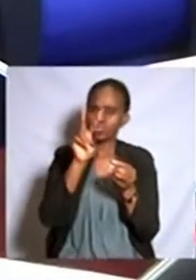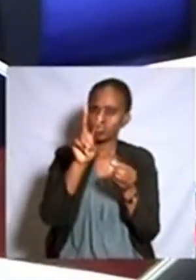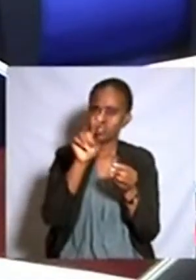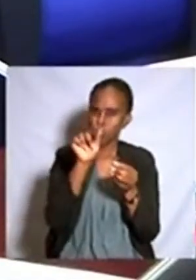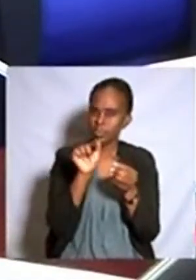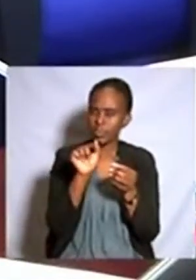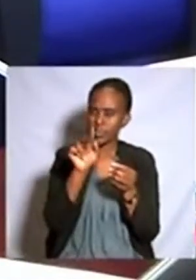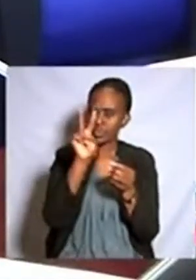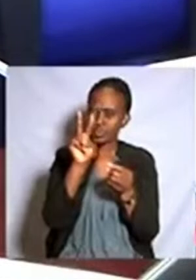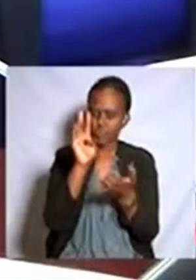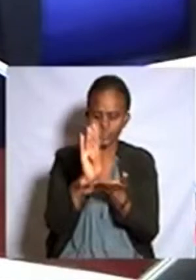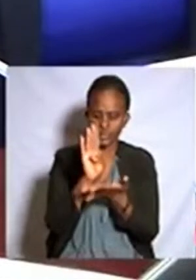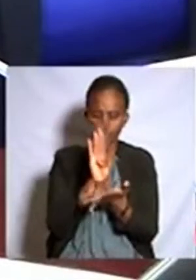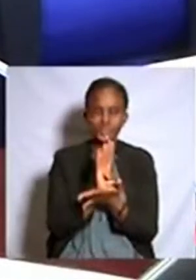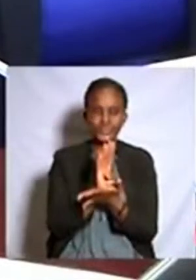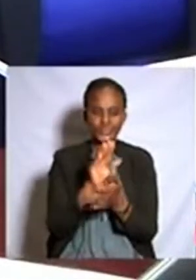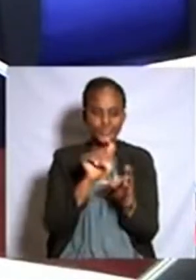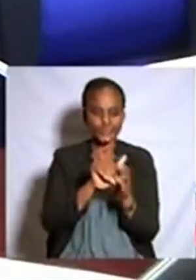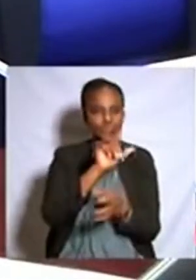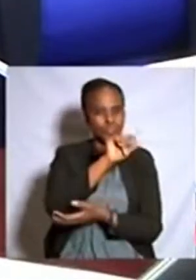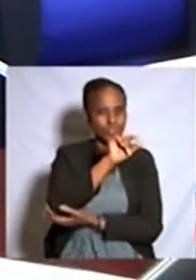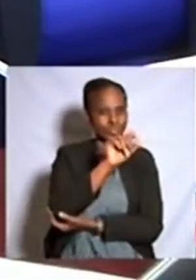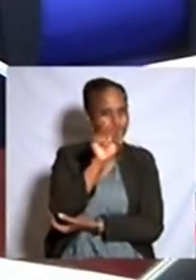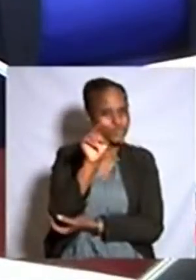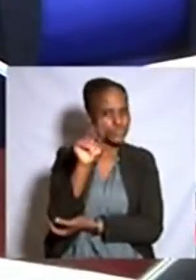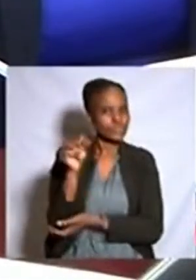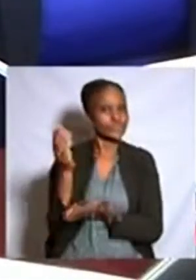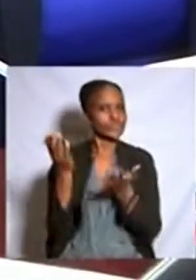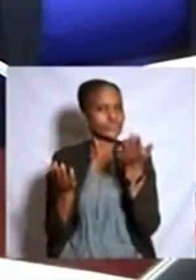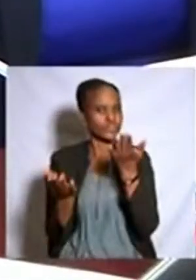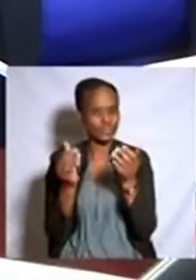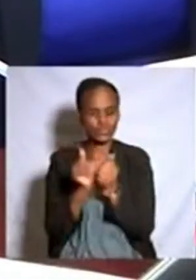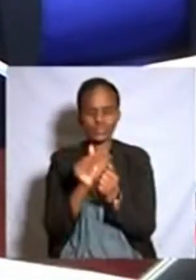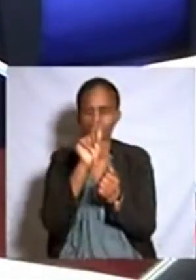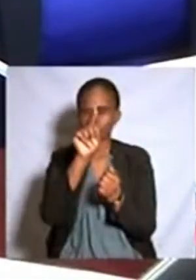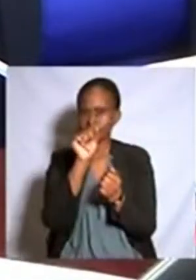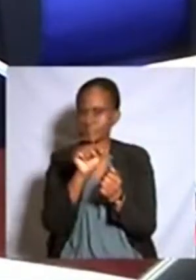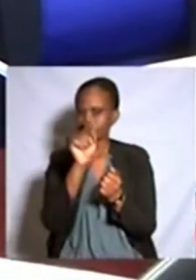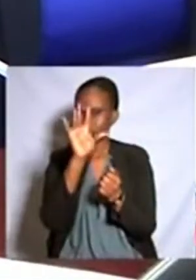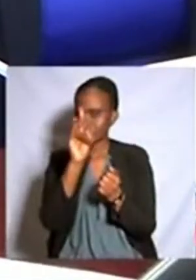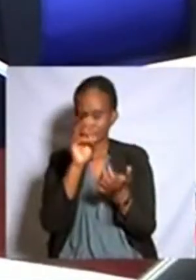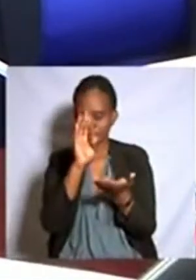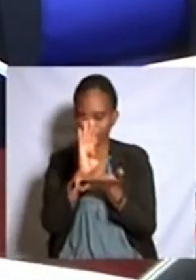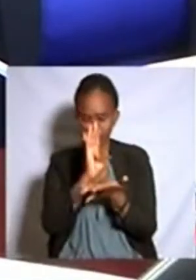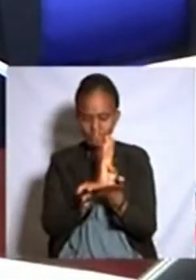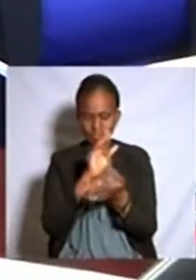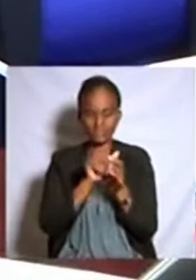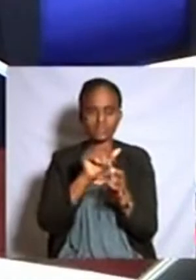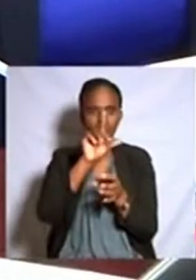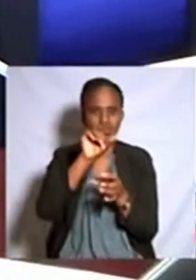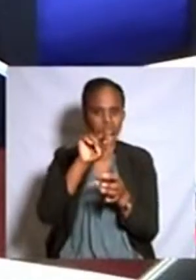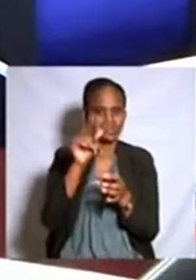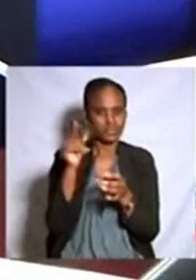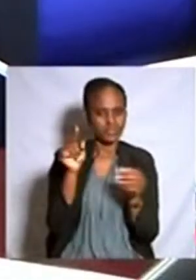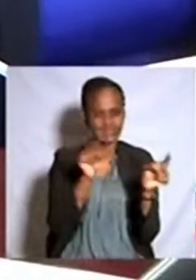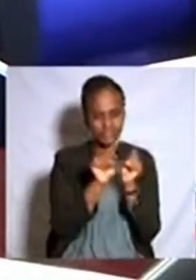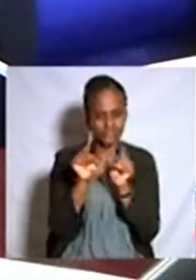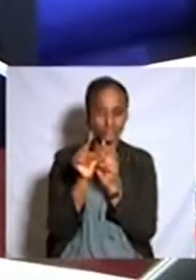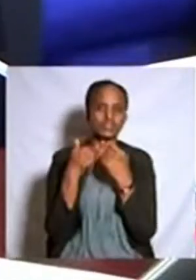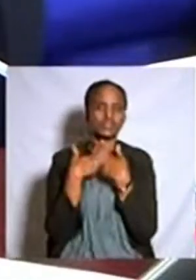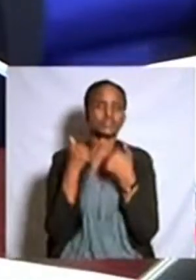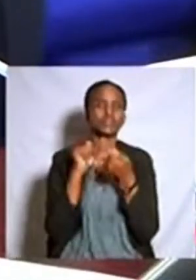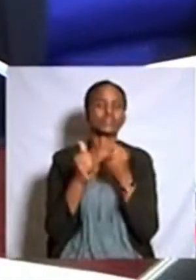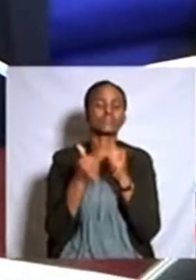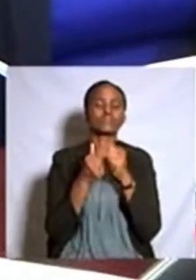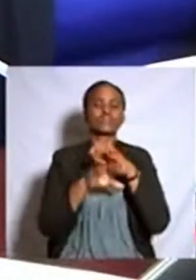2.2 billion in 2022 compares to 1.7 billion in 2021. There is also liability below